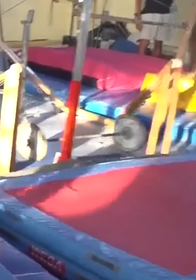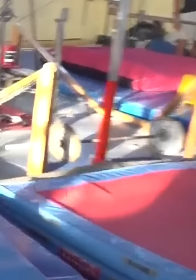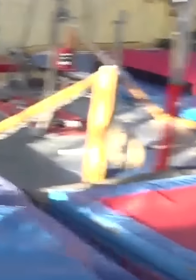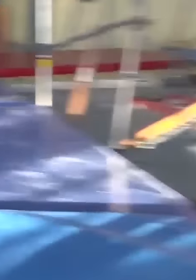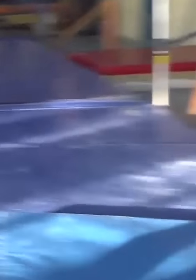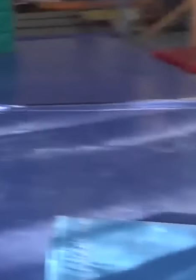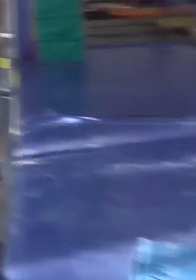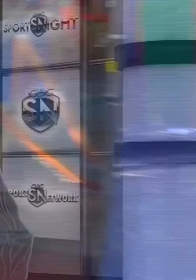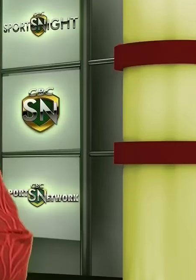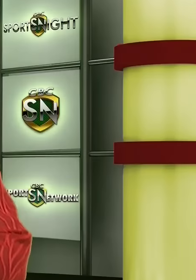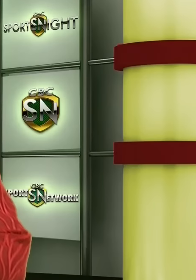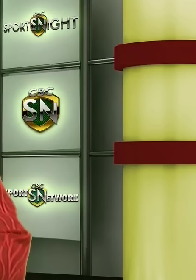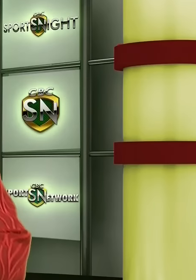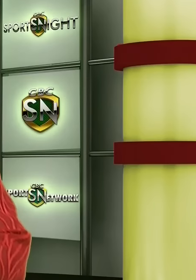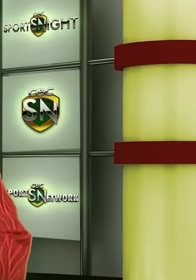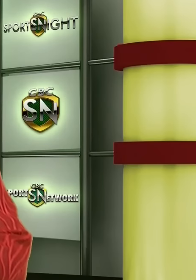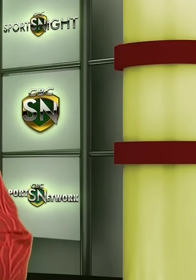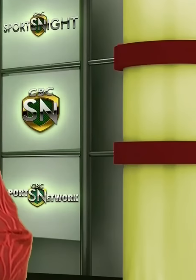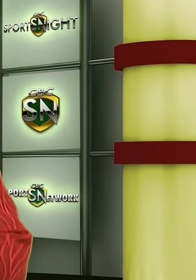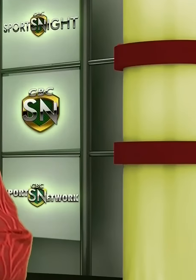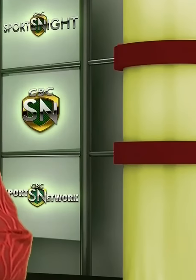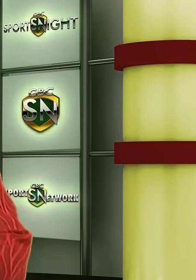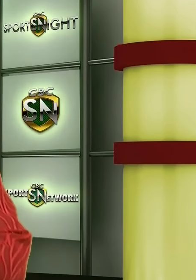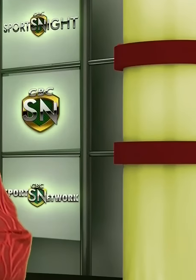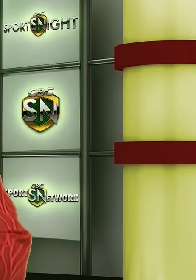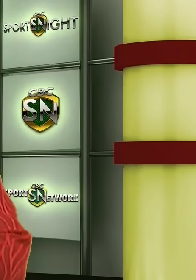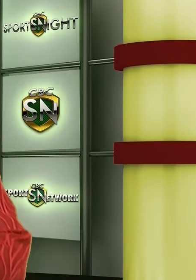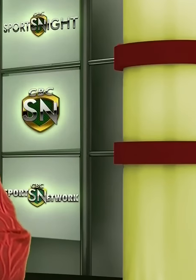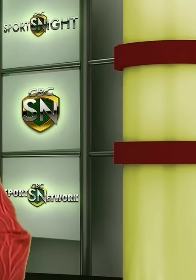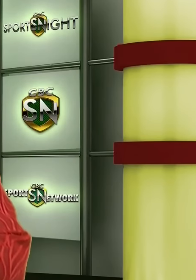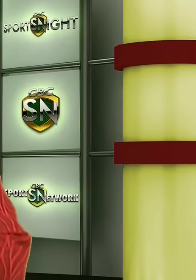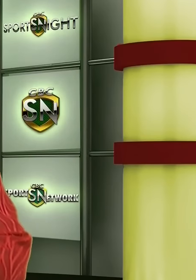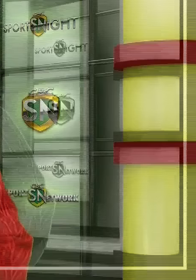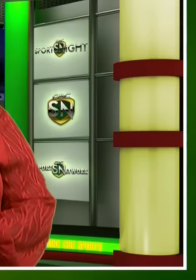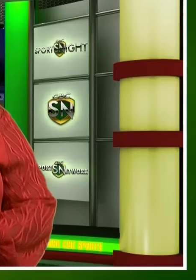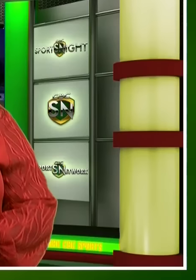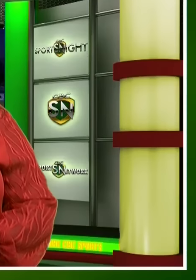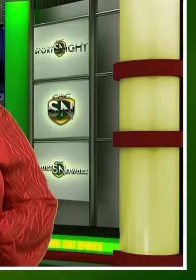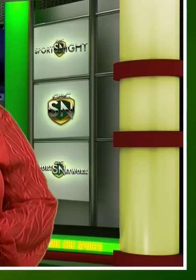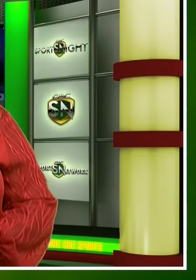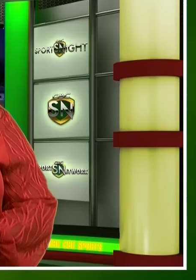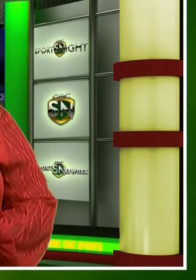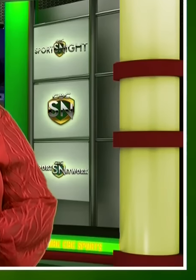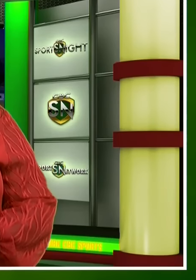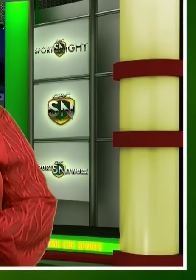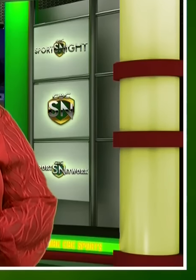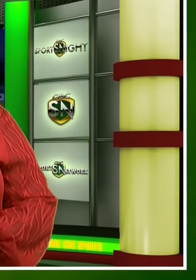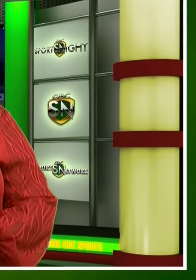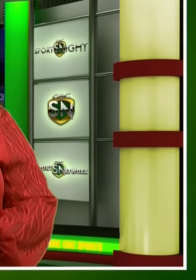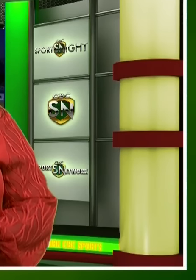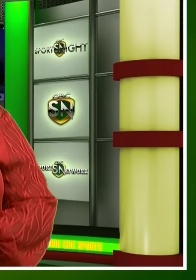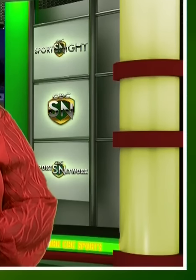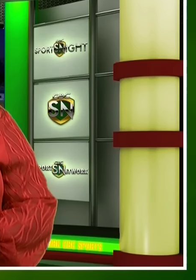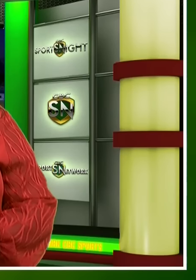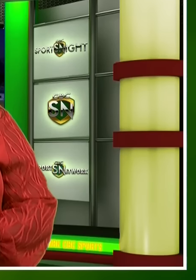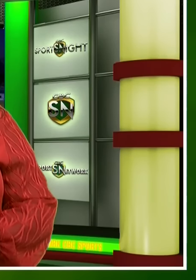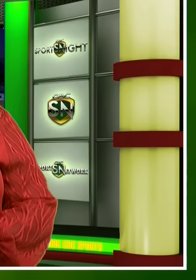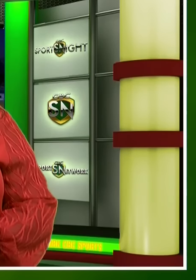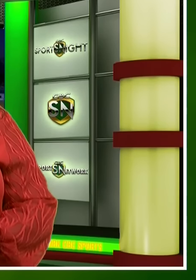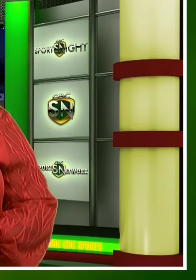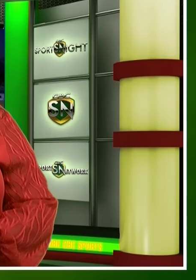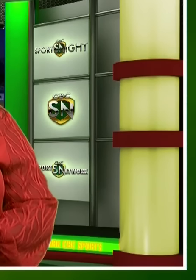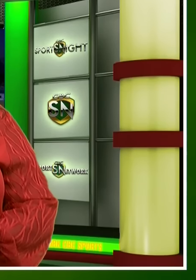And that's it for sports for tonight. So back over to you, Wendy. Thank you so much, Anne-Marie. Best of luck to the team.